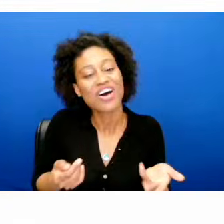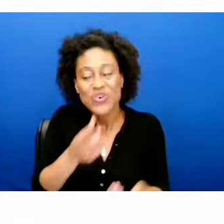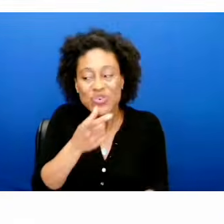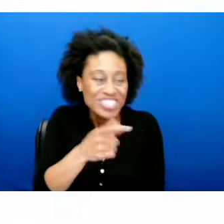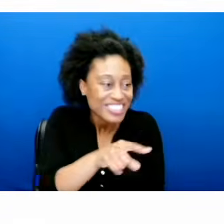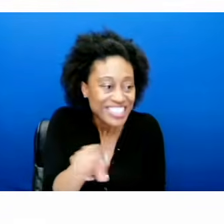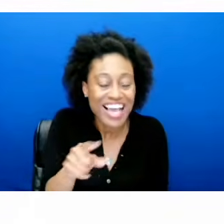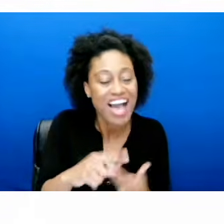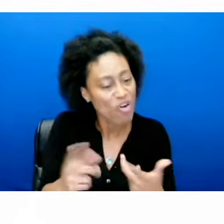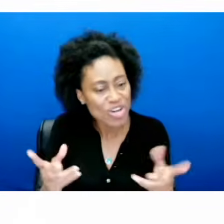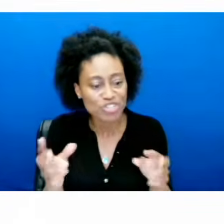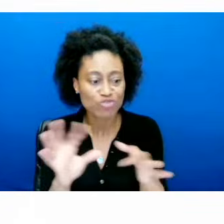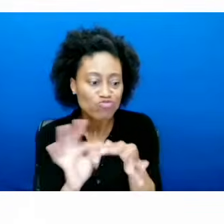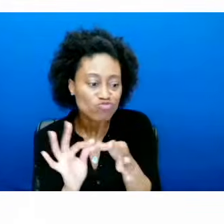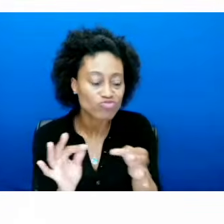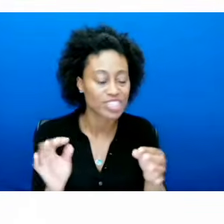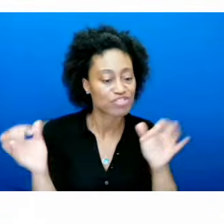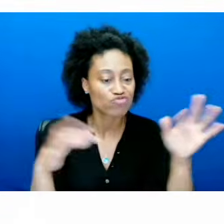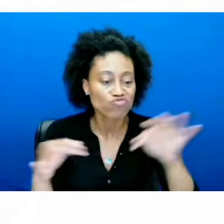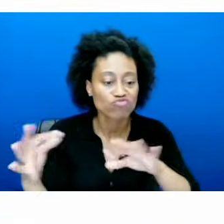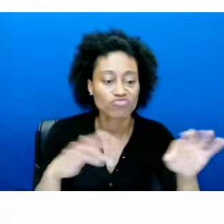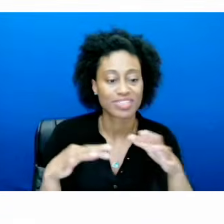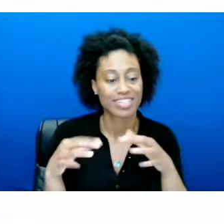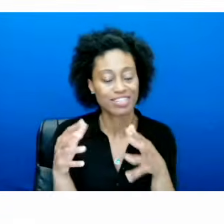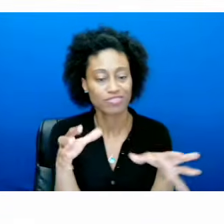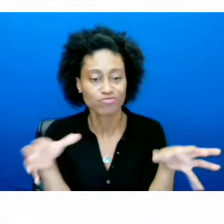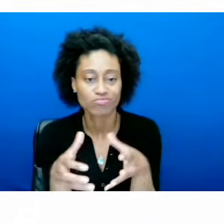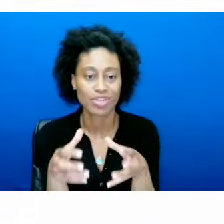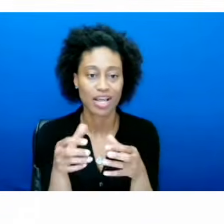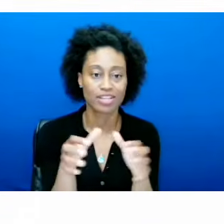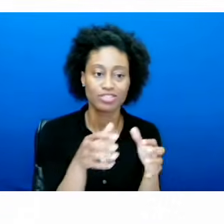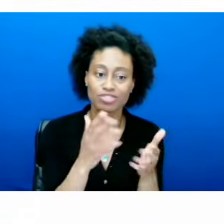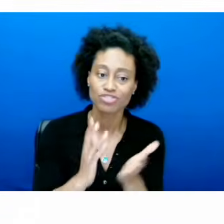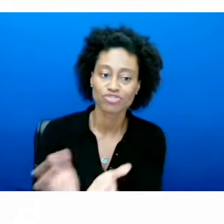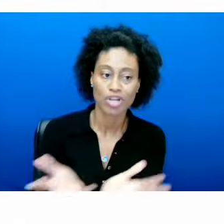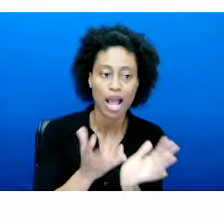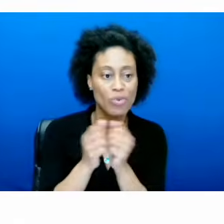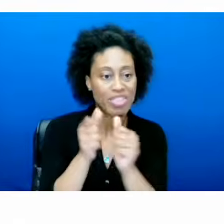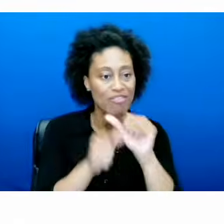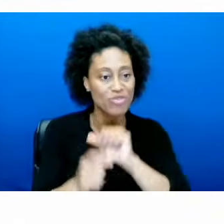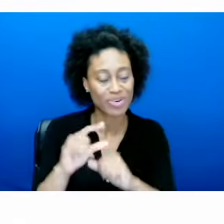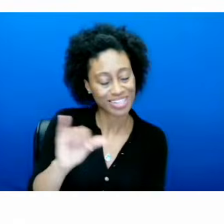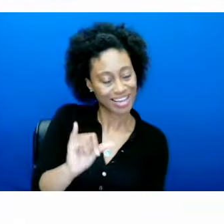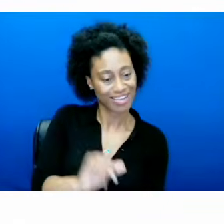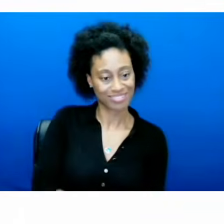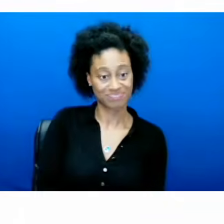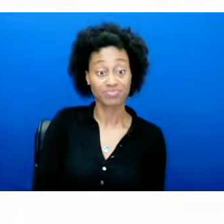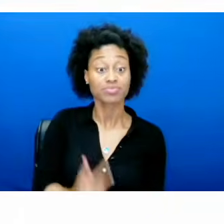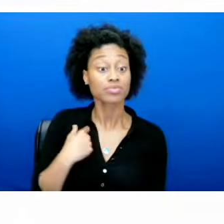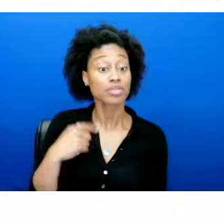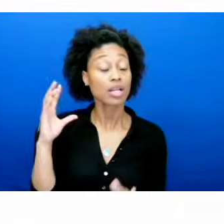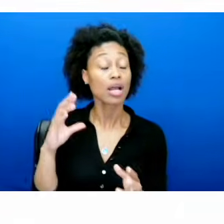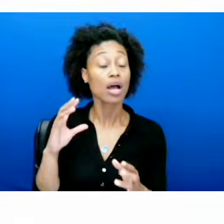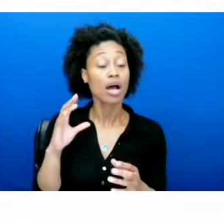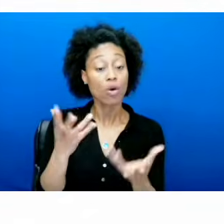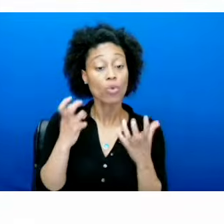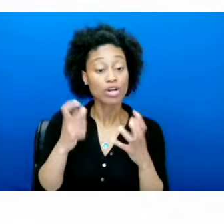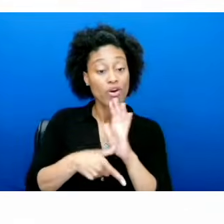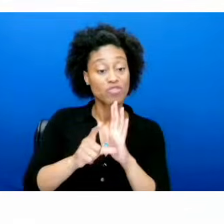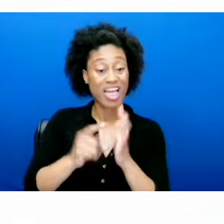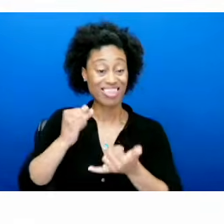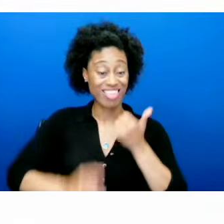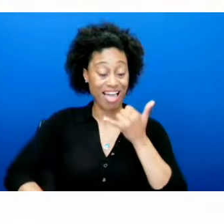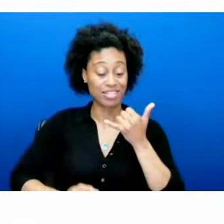as well. So before we jump into this week's session, we want to do a little bit of a recap of our last virtual